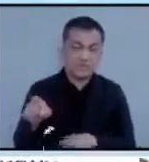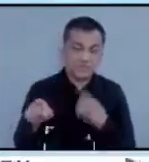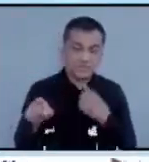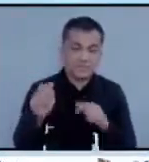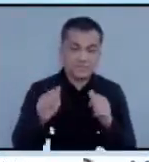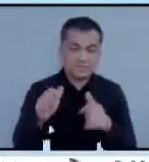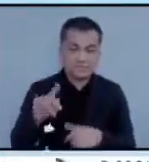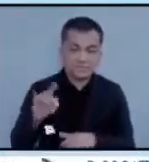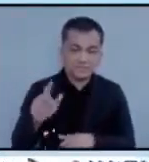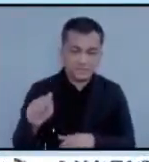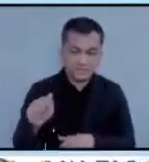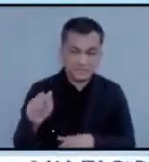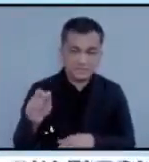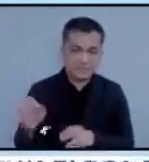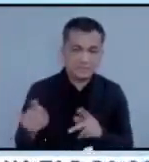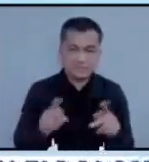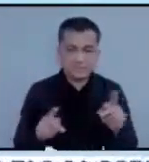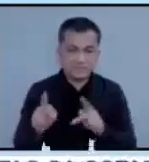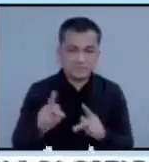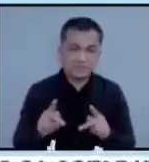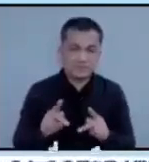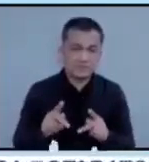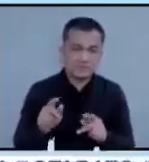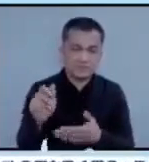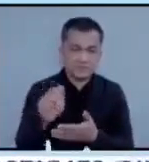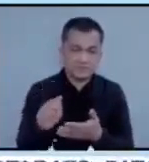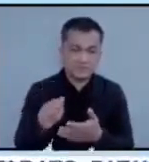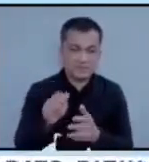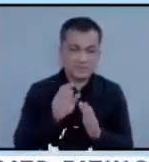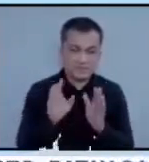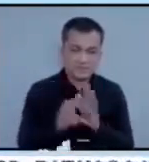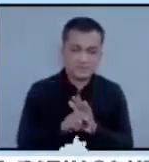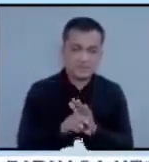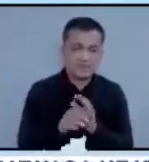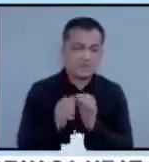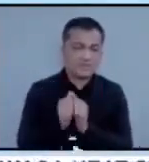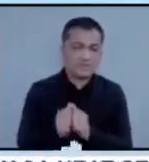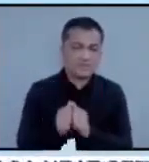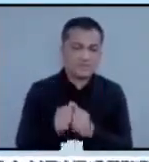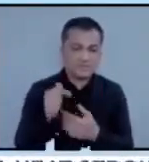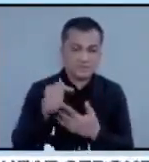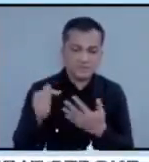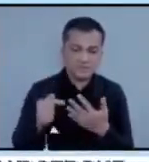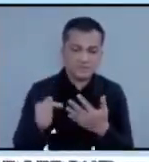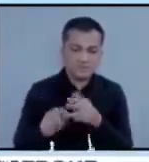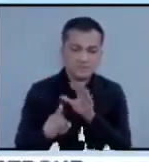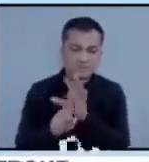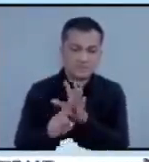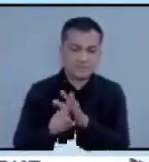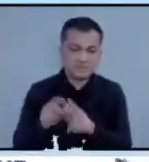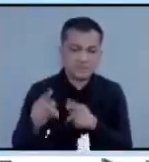clips ng performances sa mga artists at pictures kasama ang iba pang well-known personalities sa